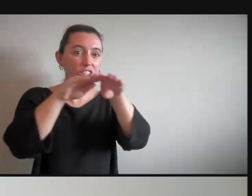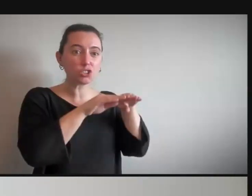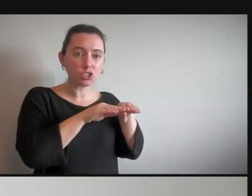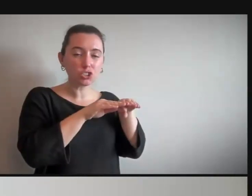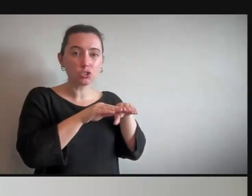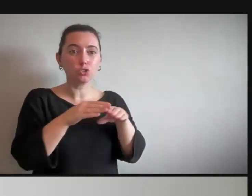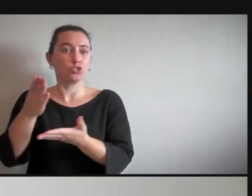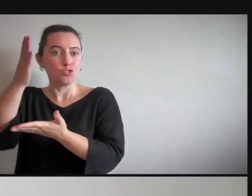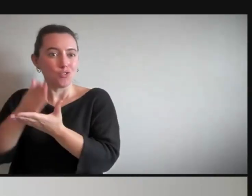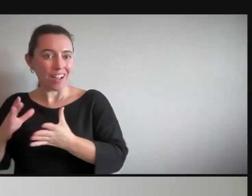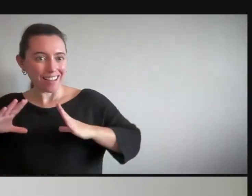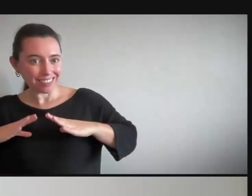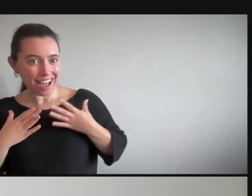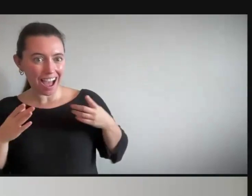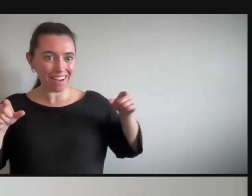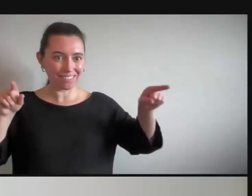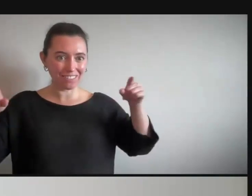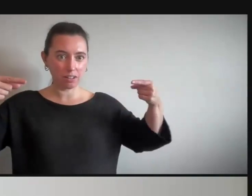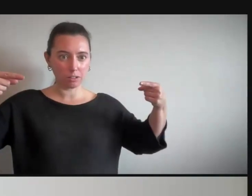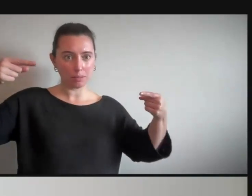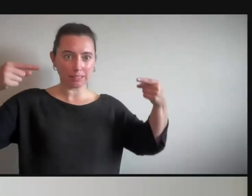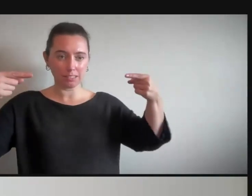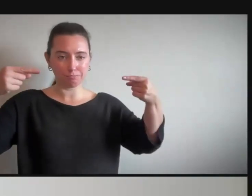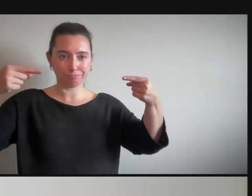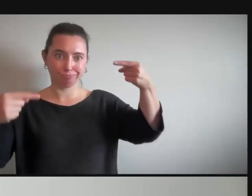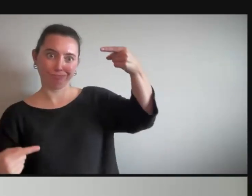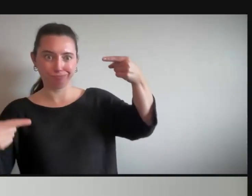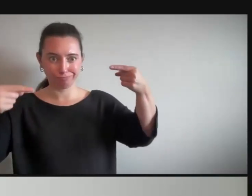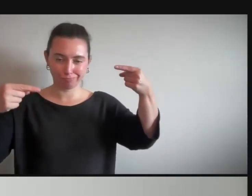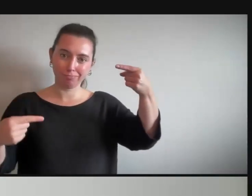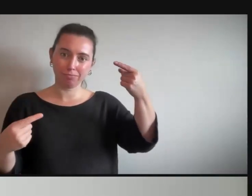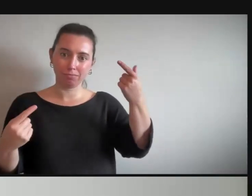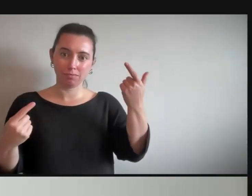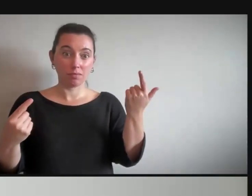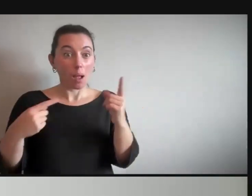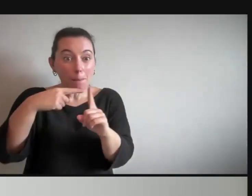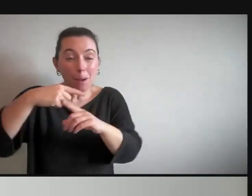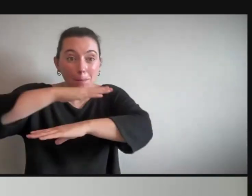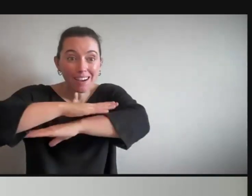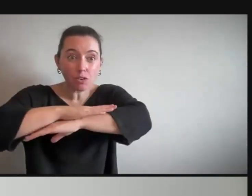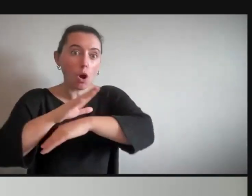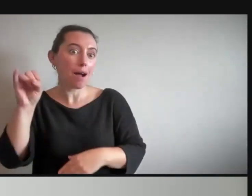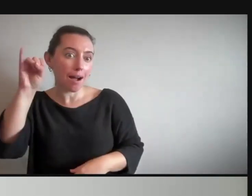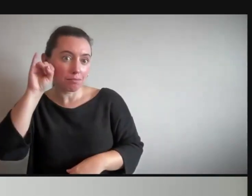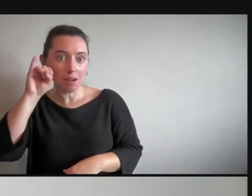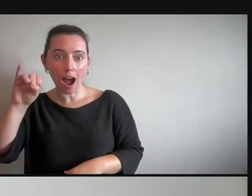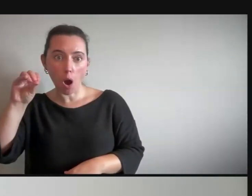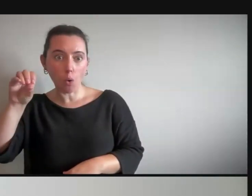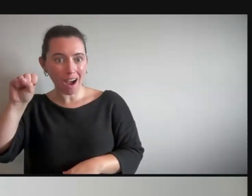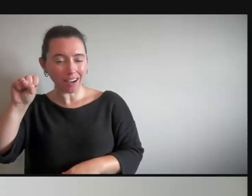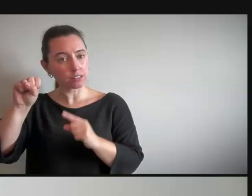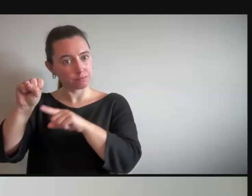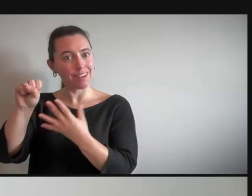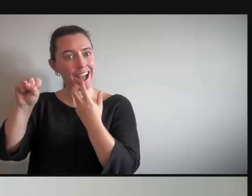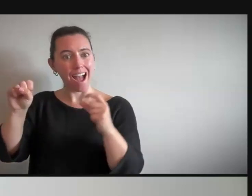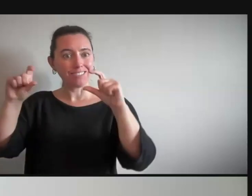practicalities kind of can be different, because and different platforms, because on iOS you can now specify heading levels.